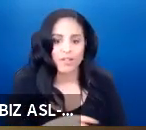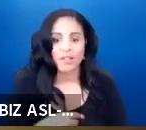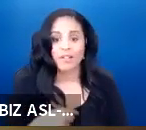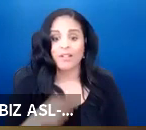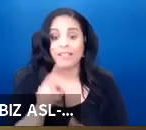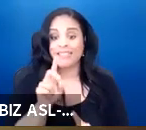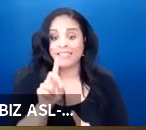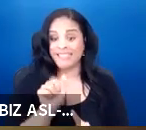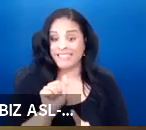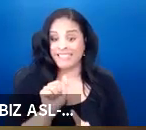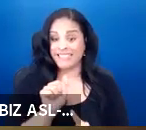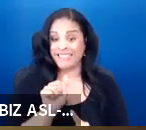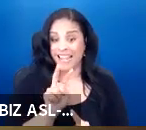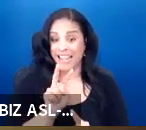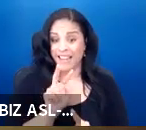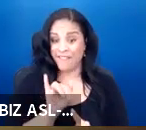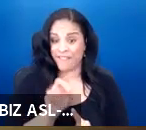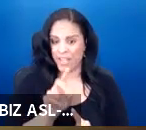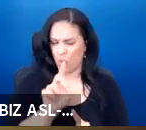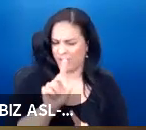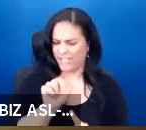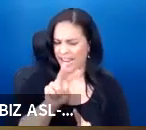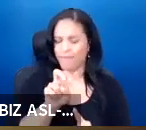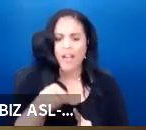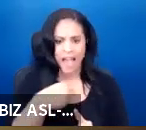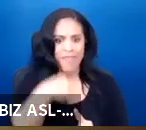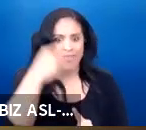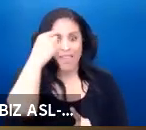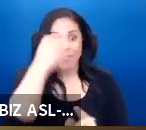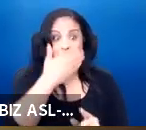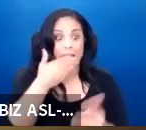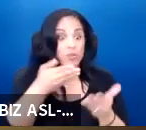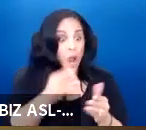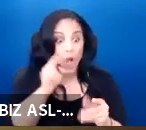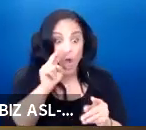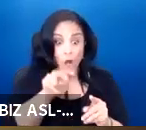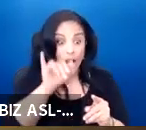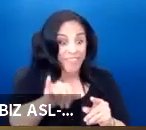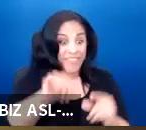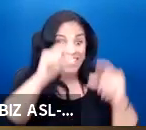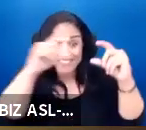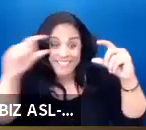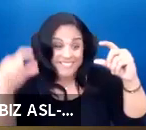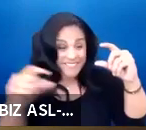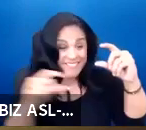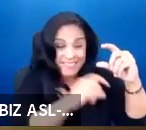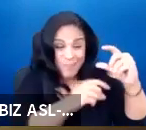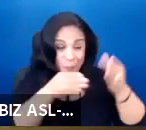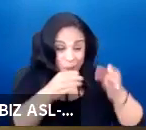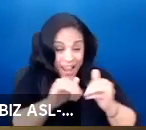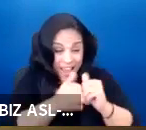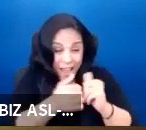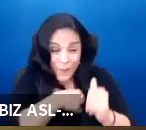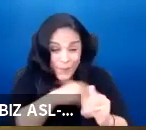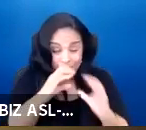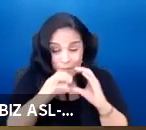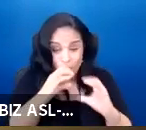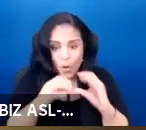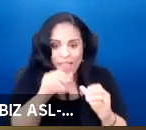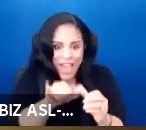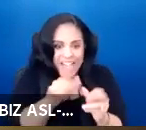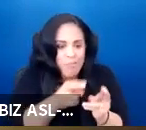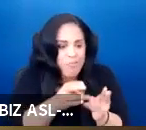look at this medium is, as we've already said, it's a preparation, but also I think